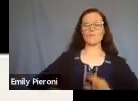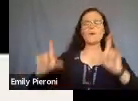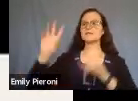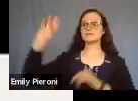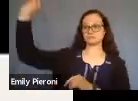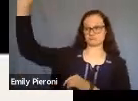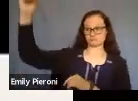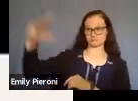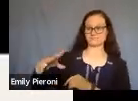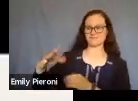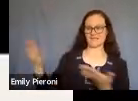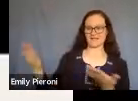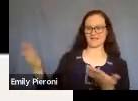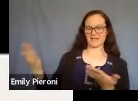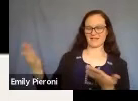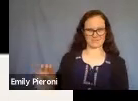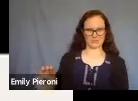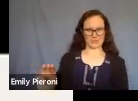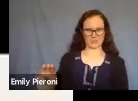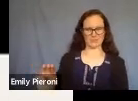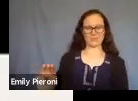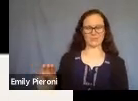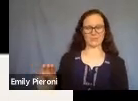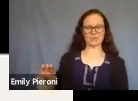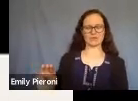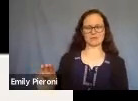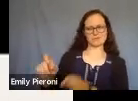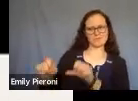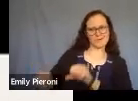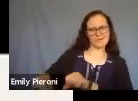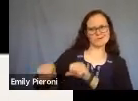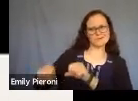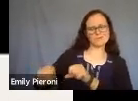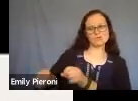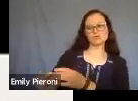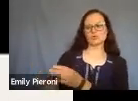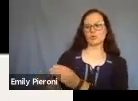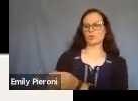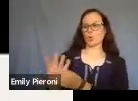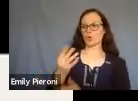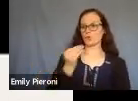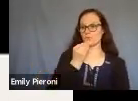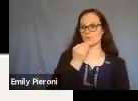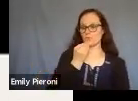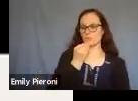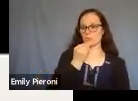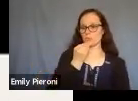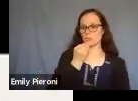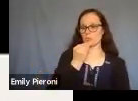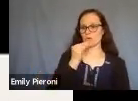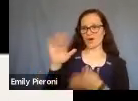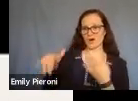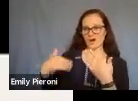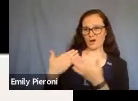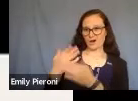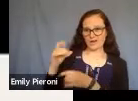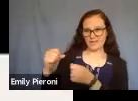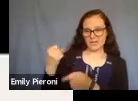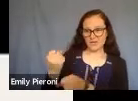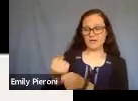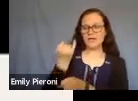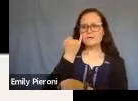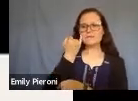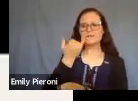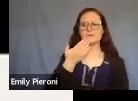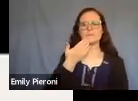And I wonder if it's possible to grow food year-round if there were well-built